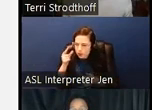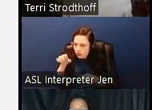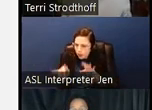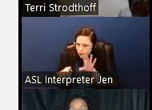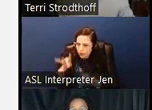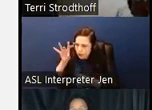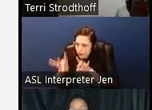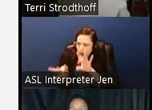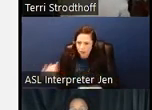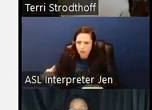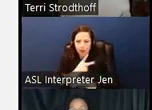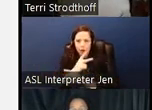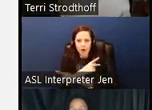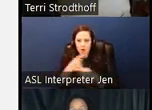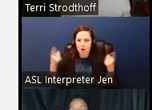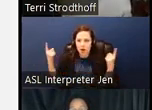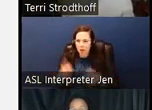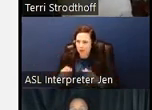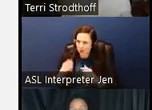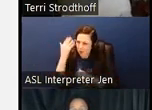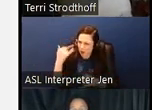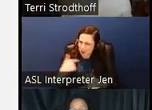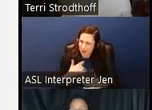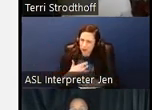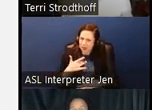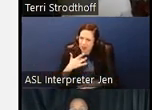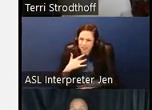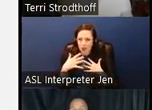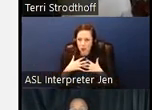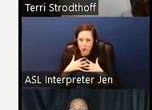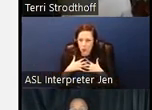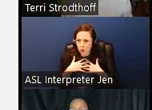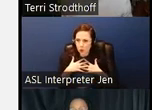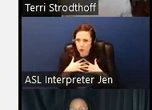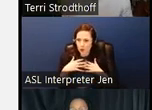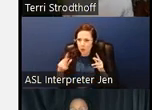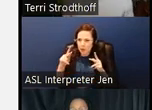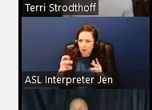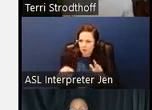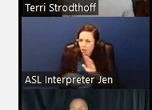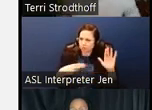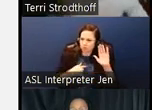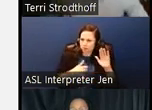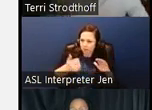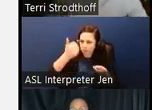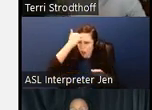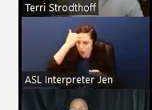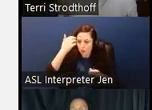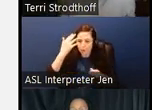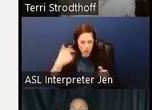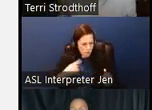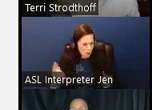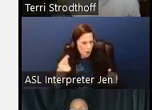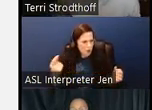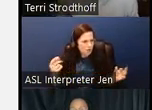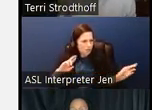did happen? Why is it that I'm so sensitive to people calling me stupid? Why is it that I'm ready to fight